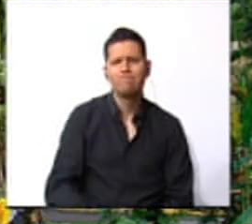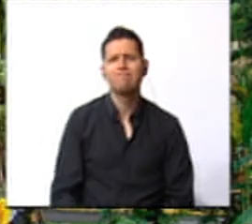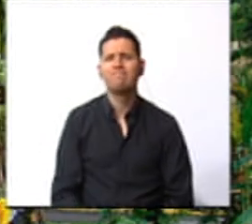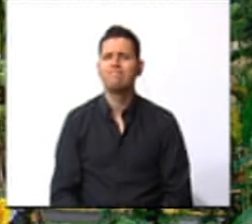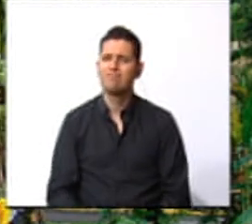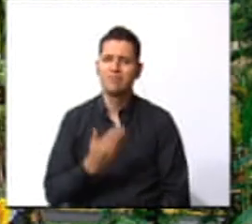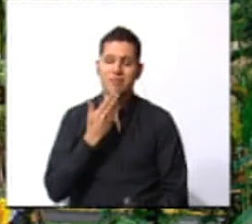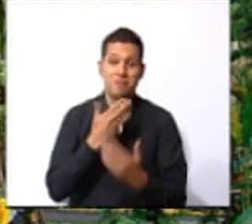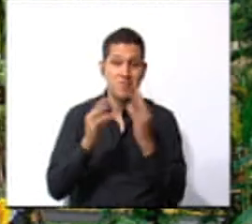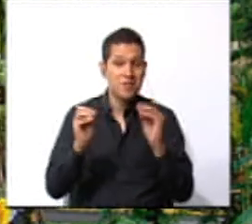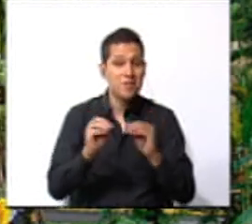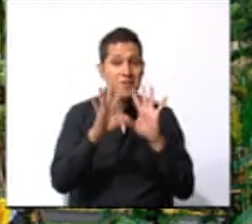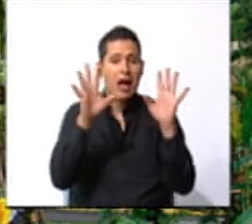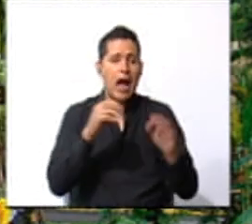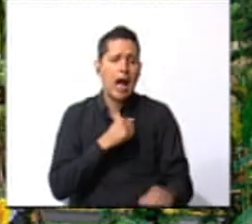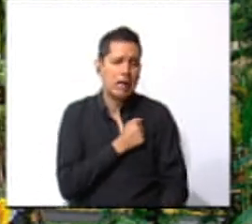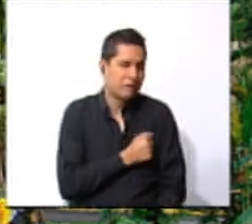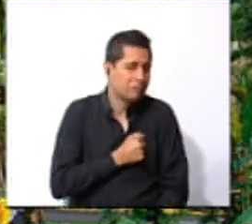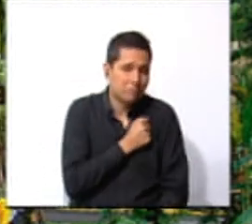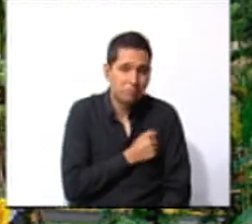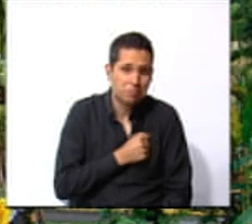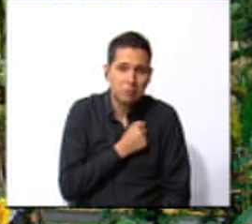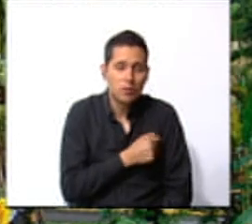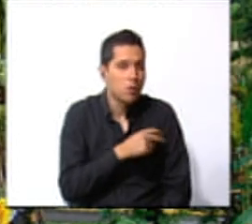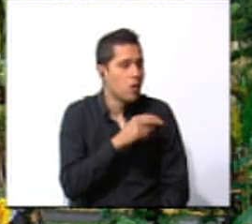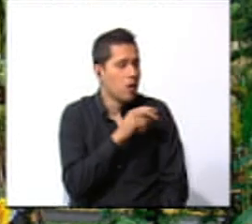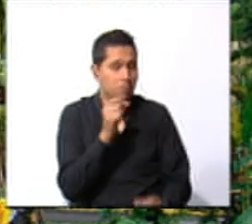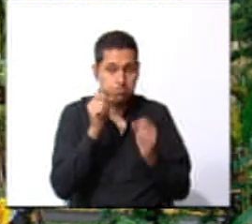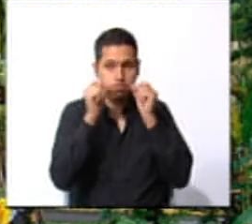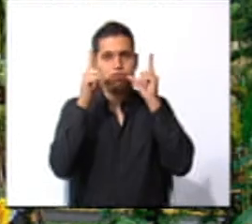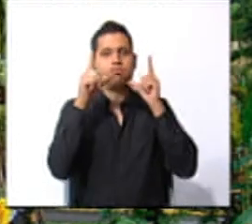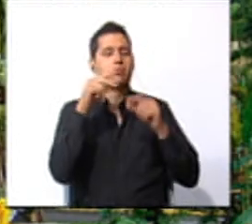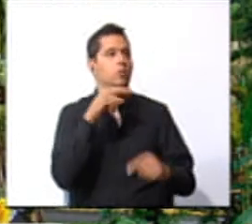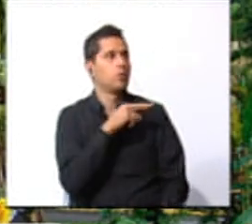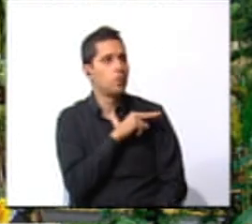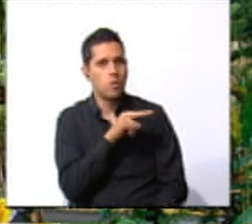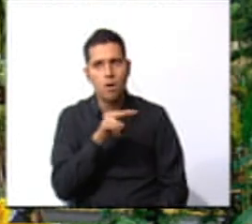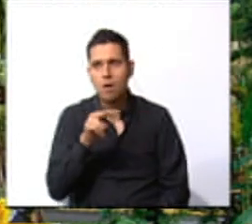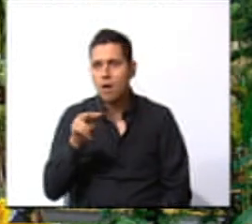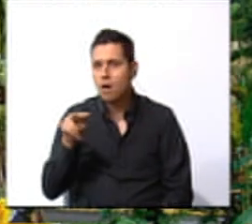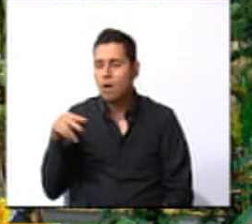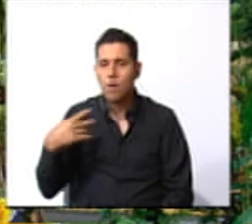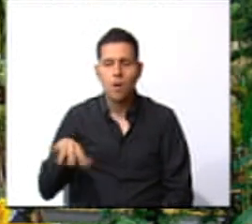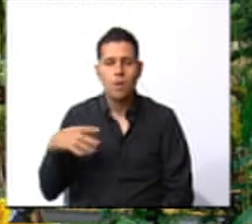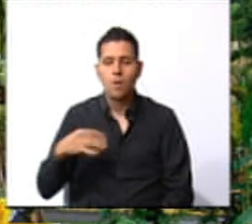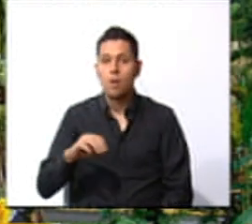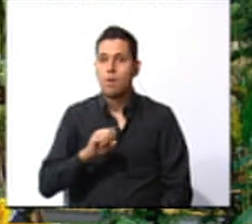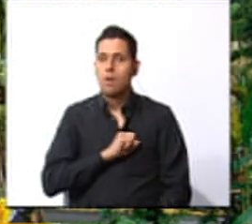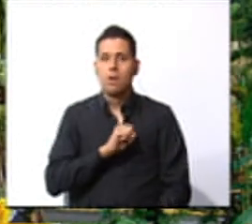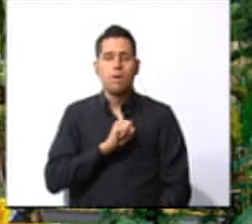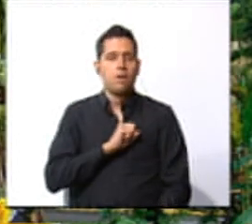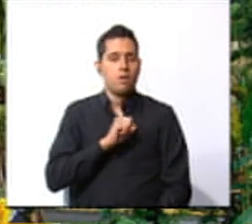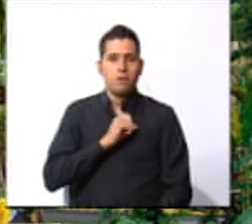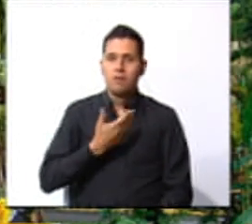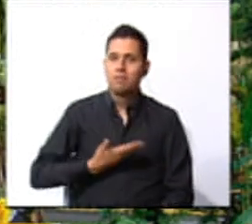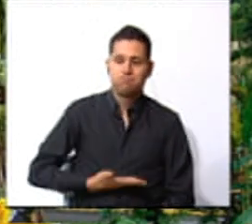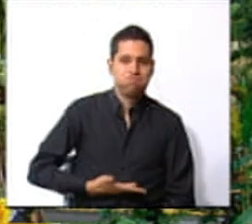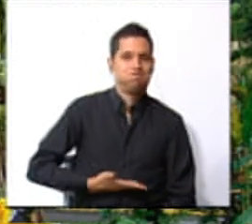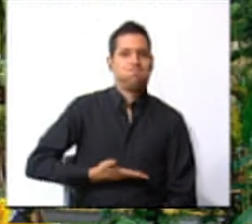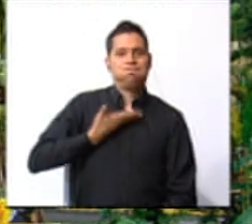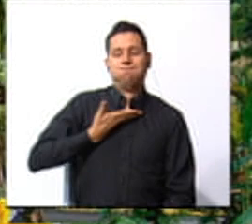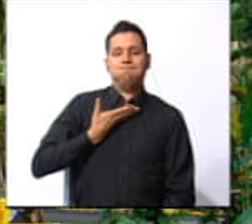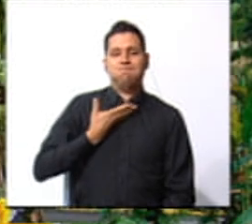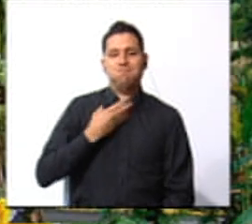morning. Sorry, I am impressed of Costa Rica because I am very proud. Estoy muy orgullosa de Costa